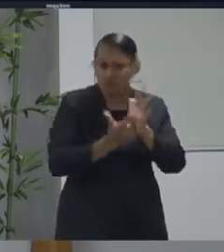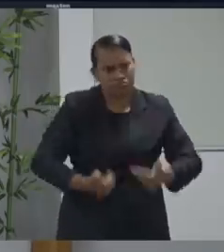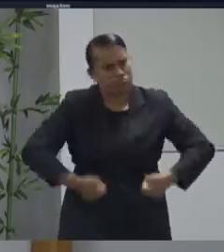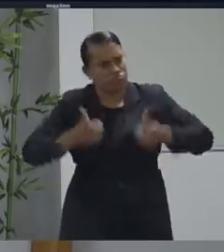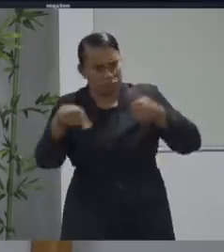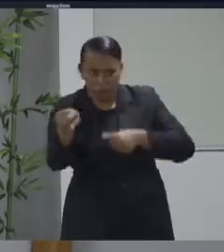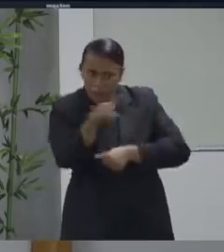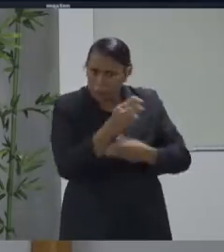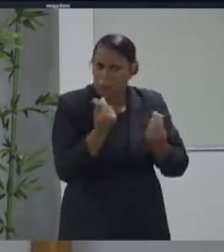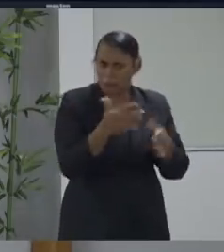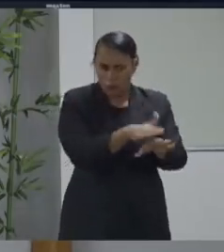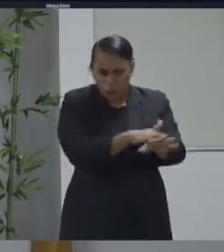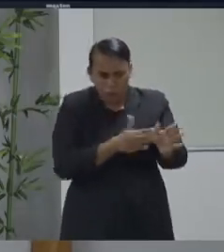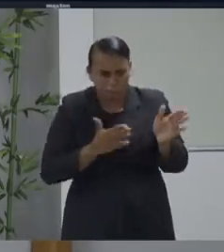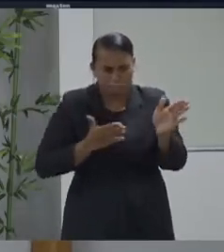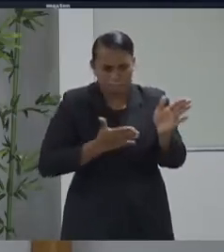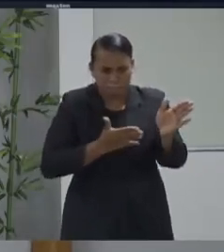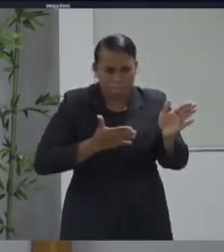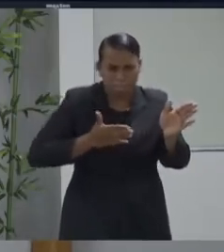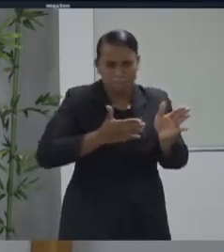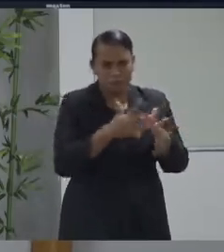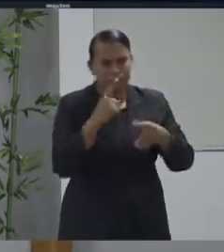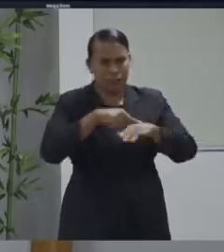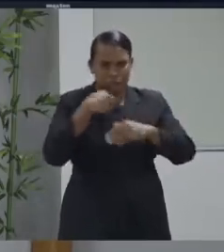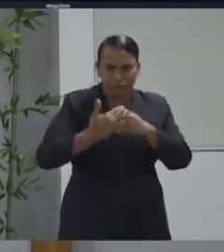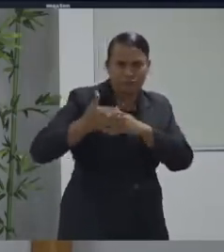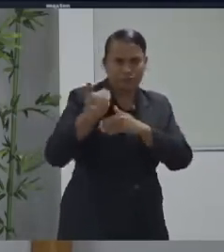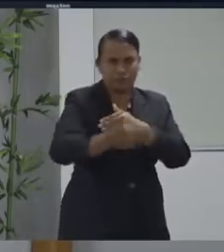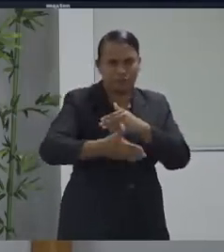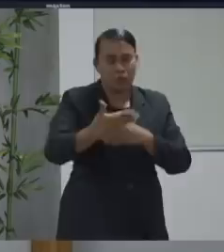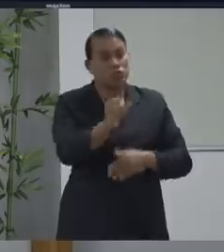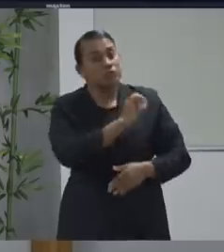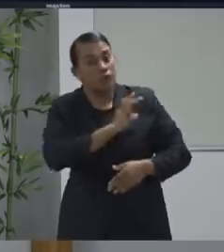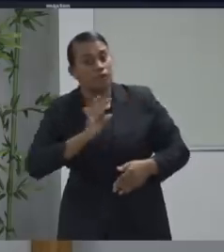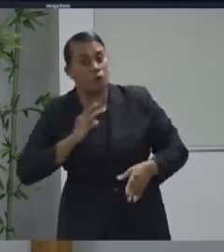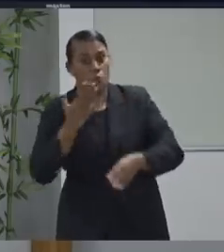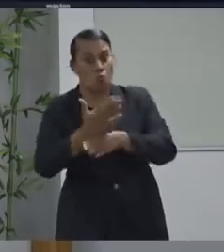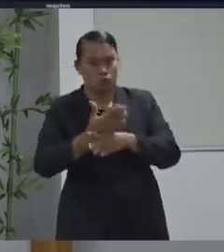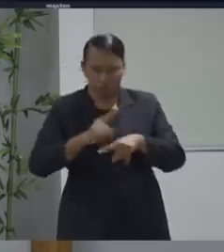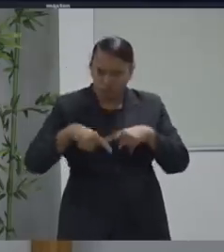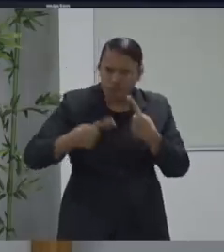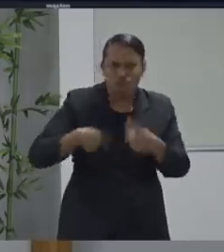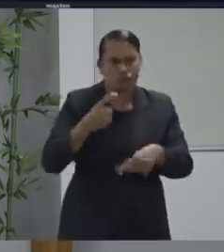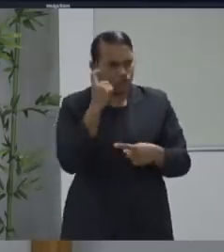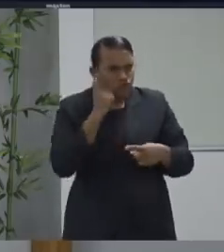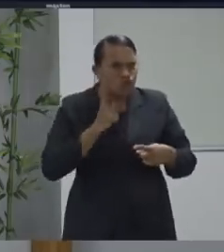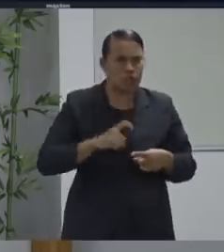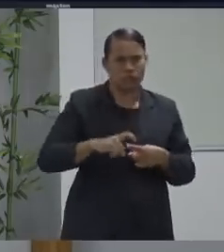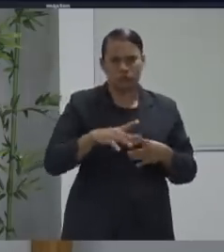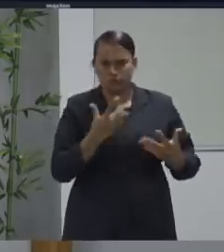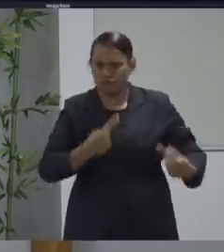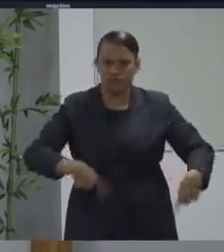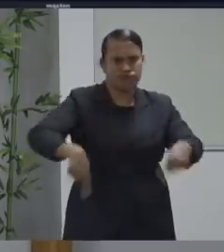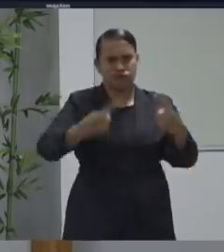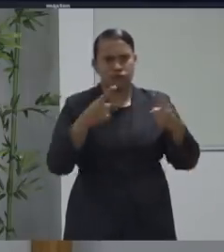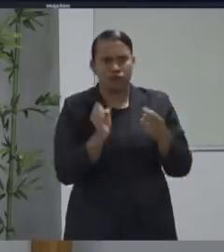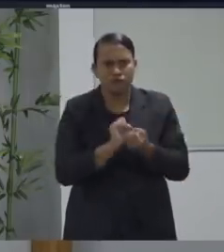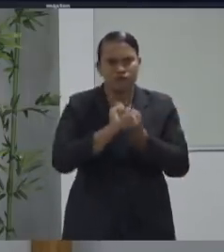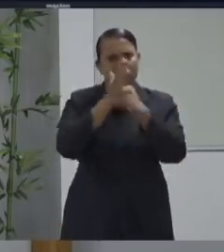in by our frontline workers who are combating COVID-19. In Lautoka, for